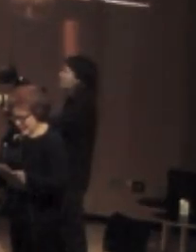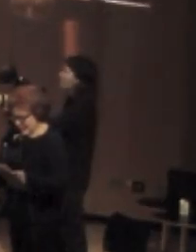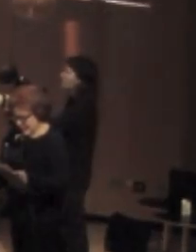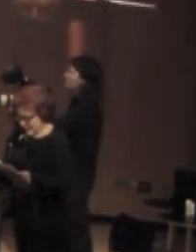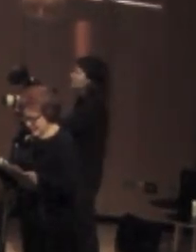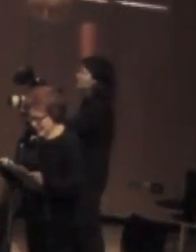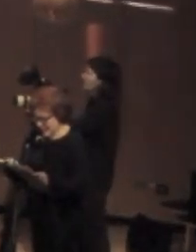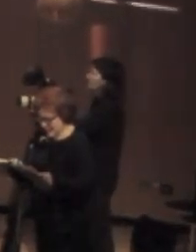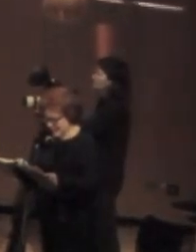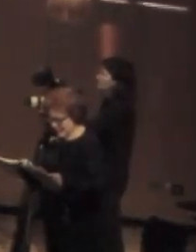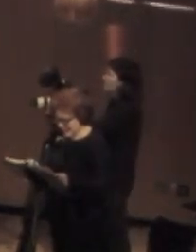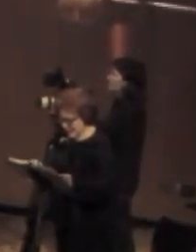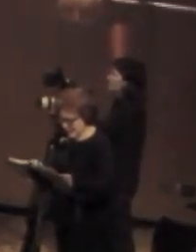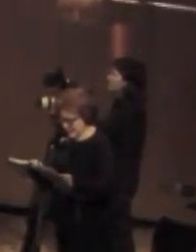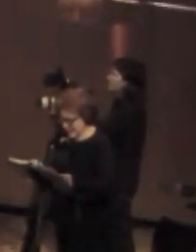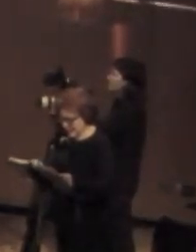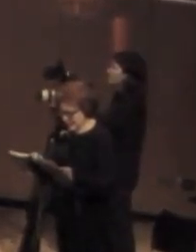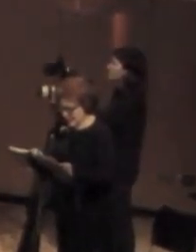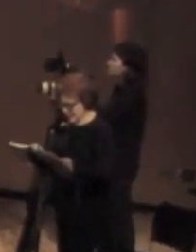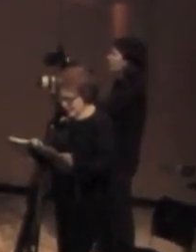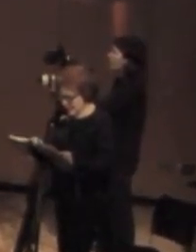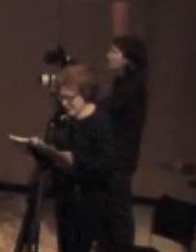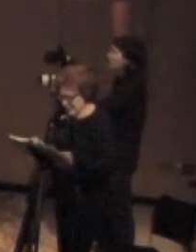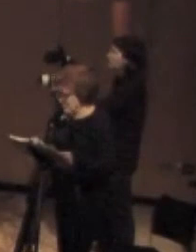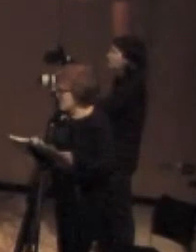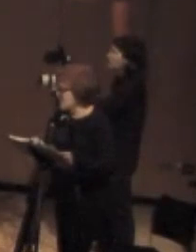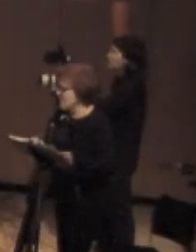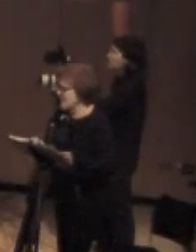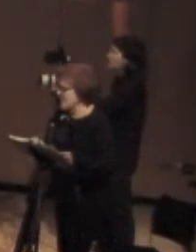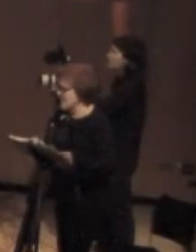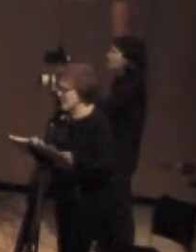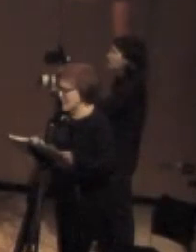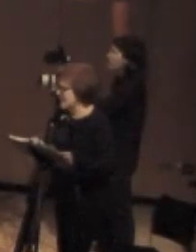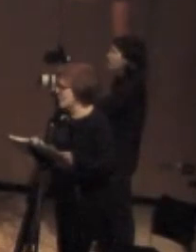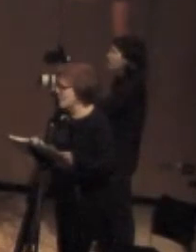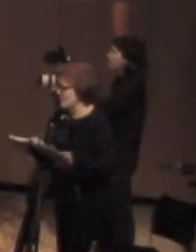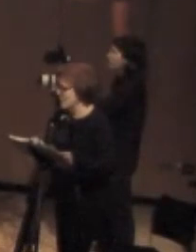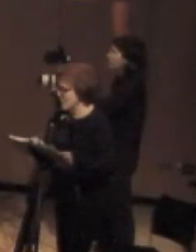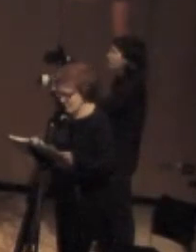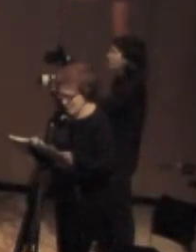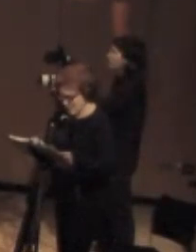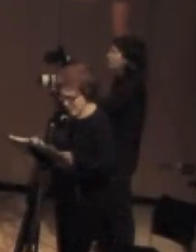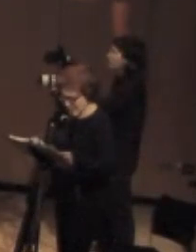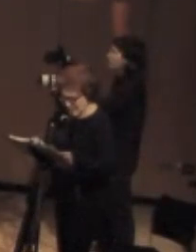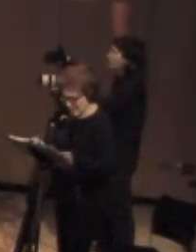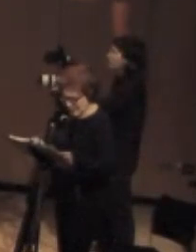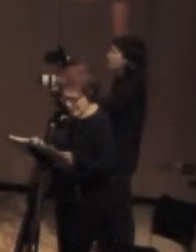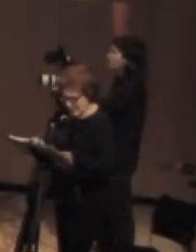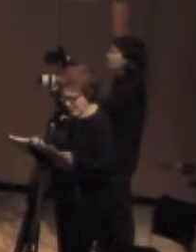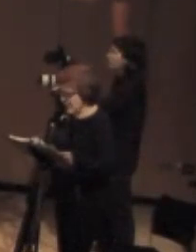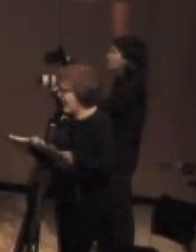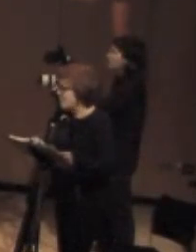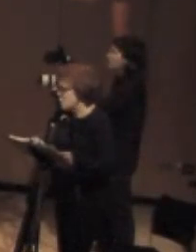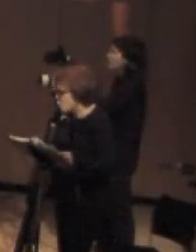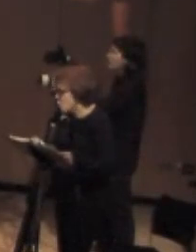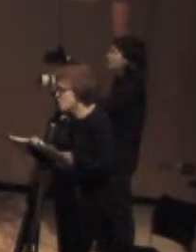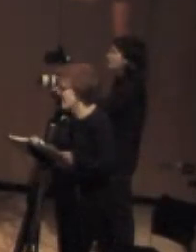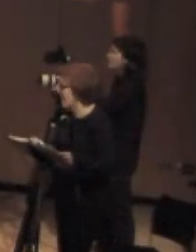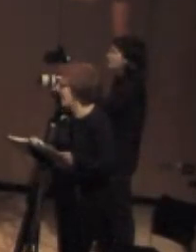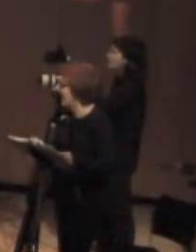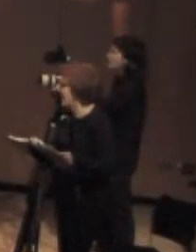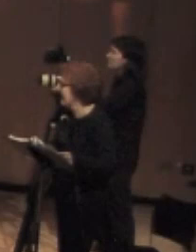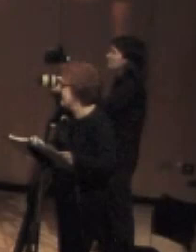no I don't understand it yeah we should have done something yeah long ago yeah we have to